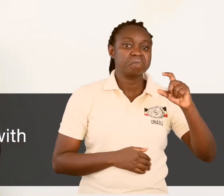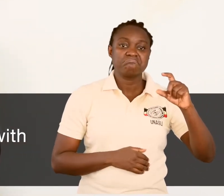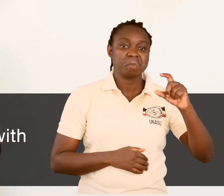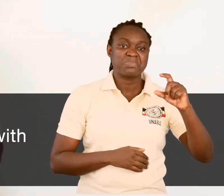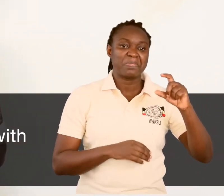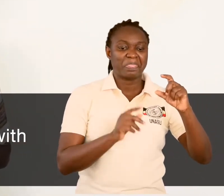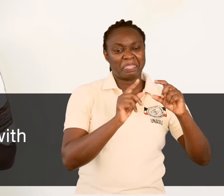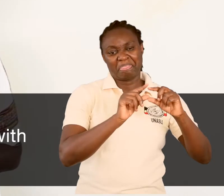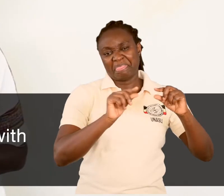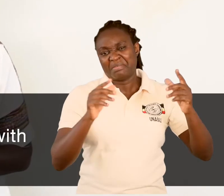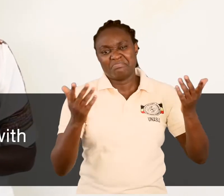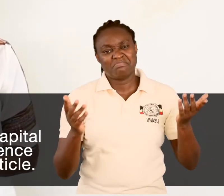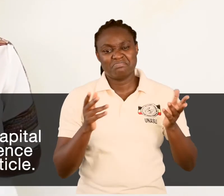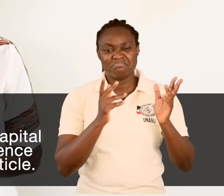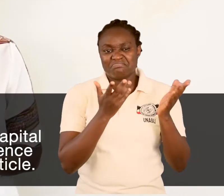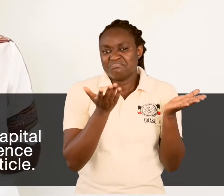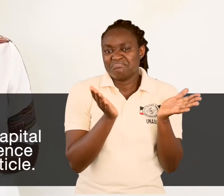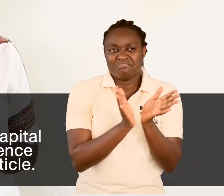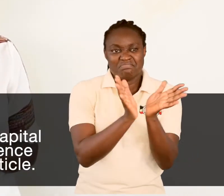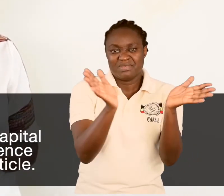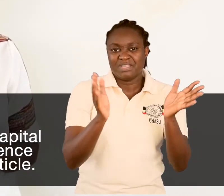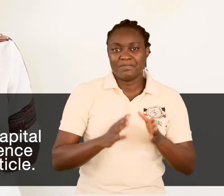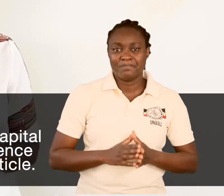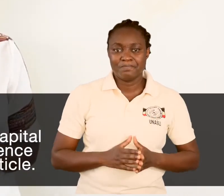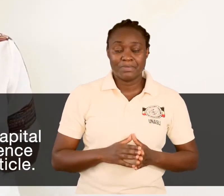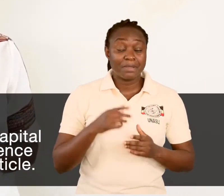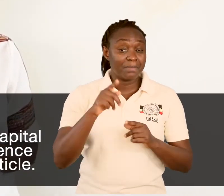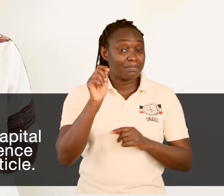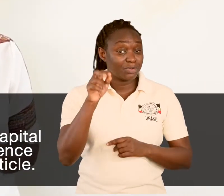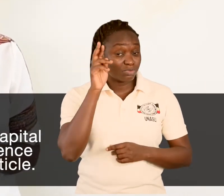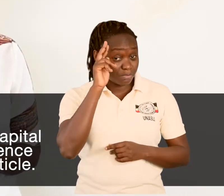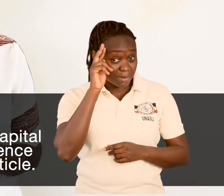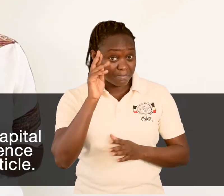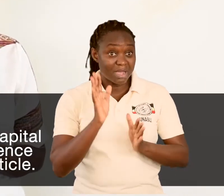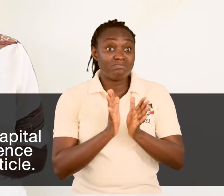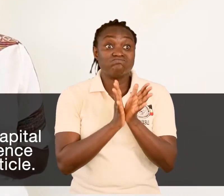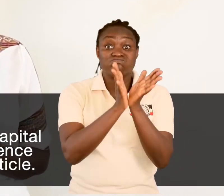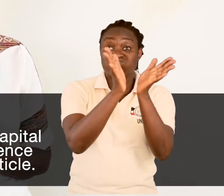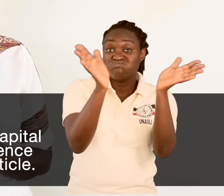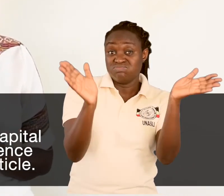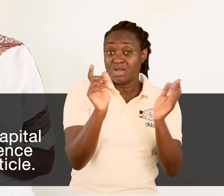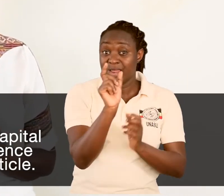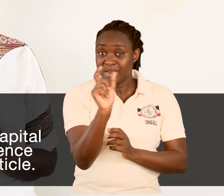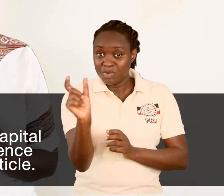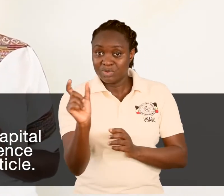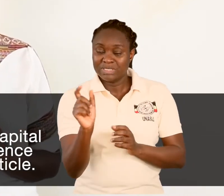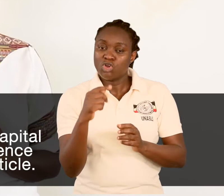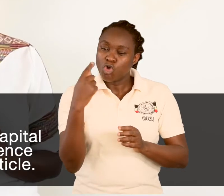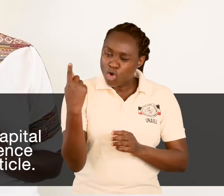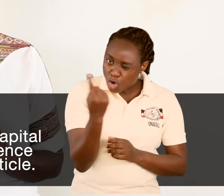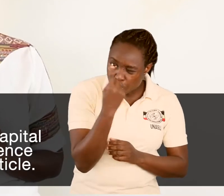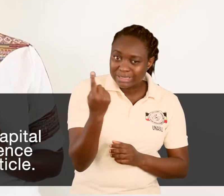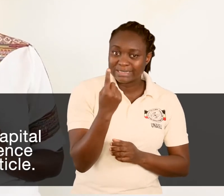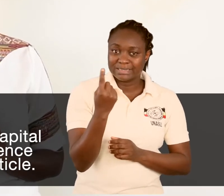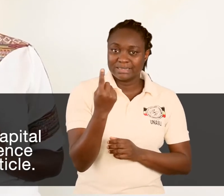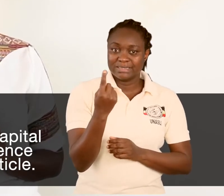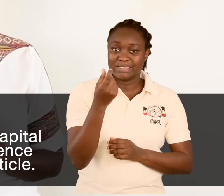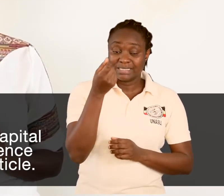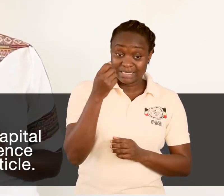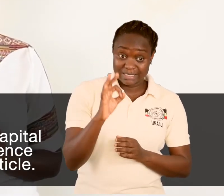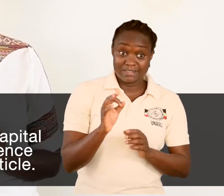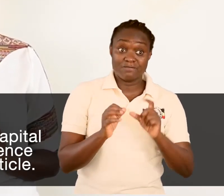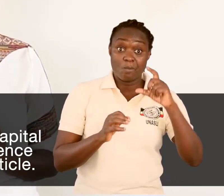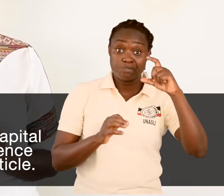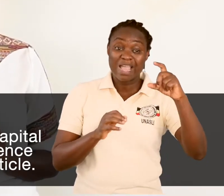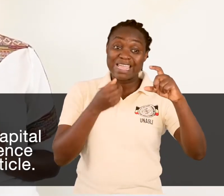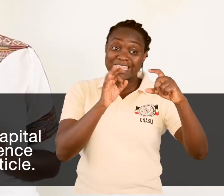However, note this. A common noun can only begin with a capital letter when it is used